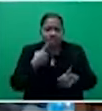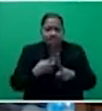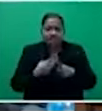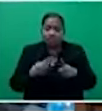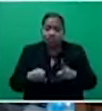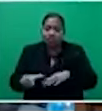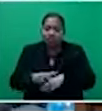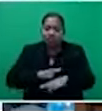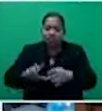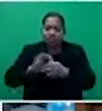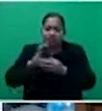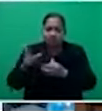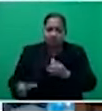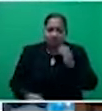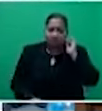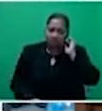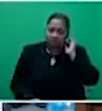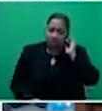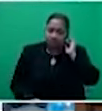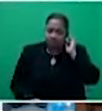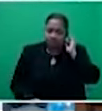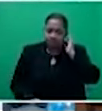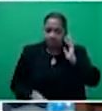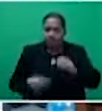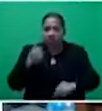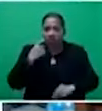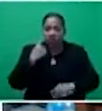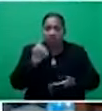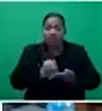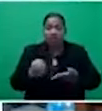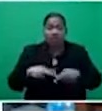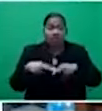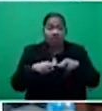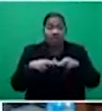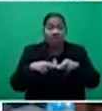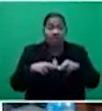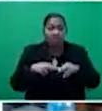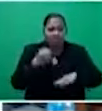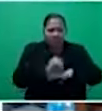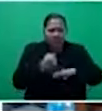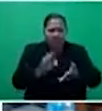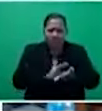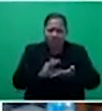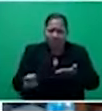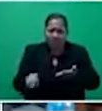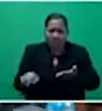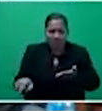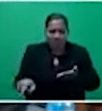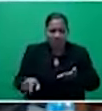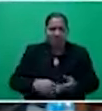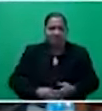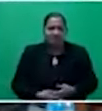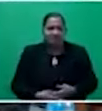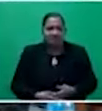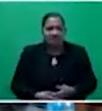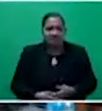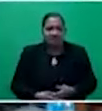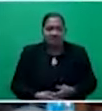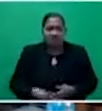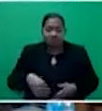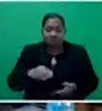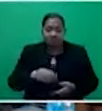Mr. Speaker, sir. Water Authority of Fiji, Mr. Speaker, sir, is funded by government. It's funded by government, sir. So the government